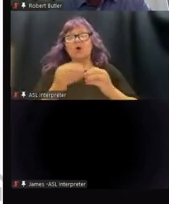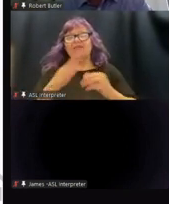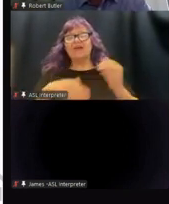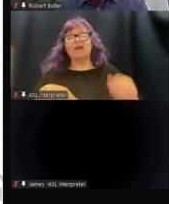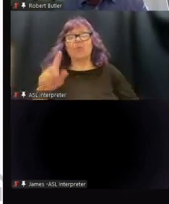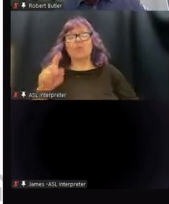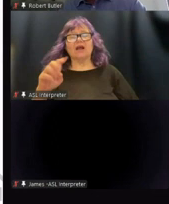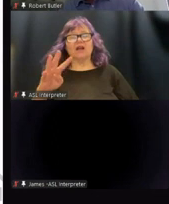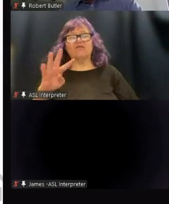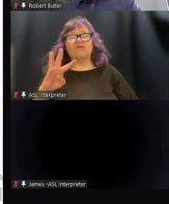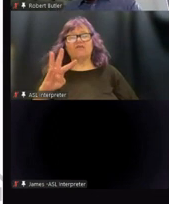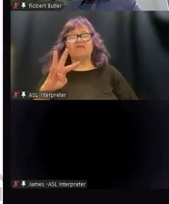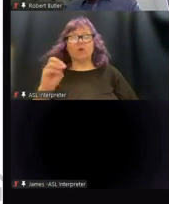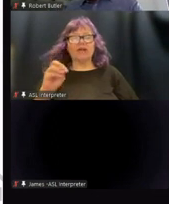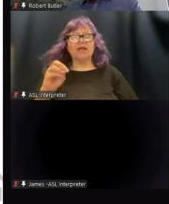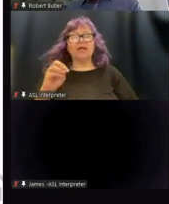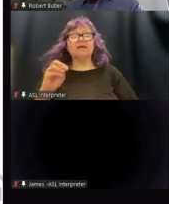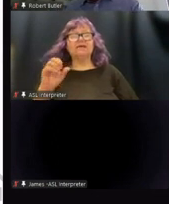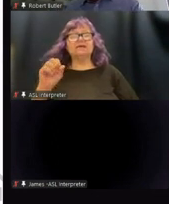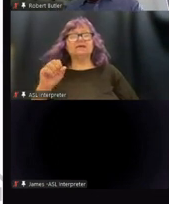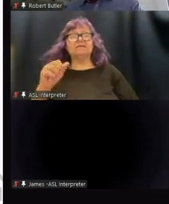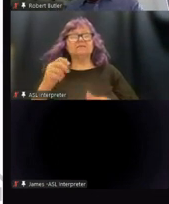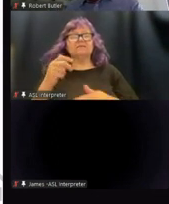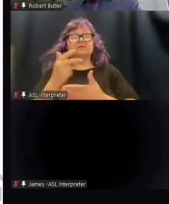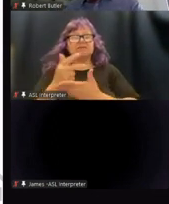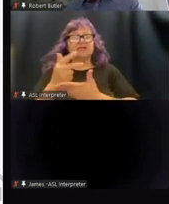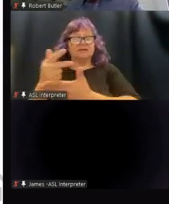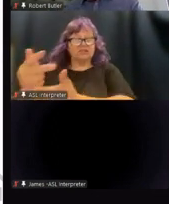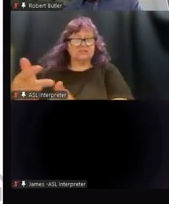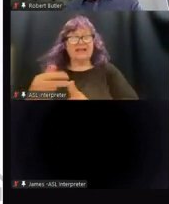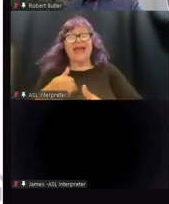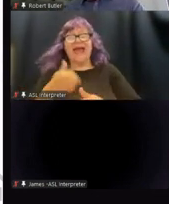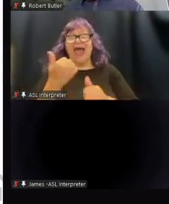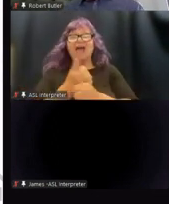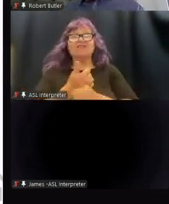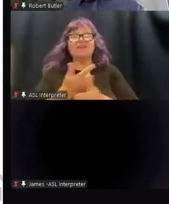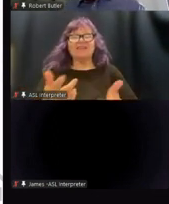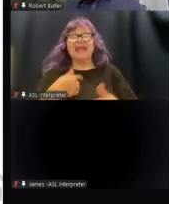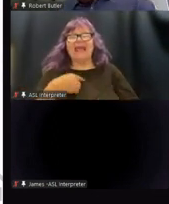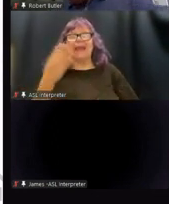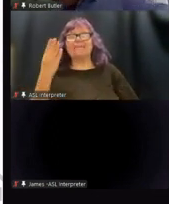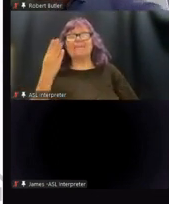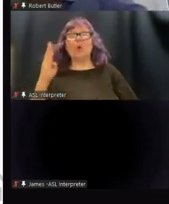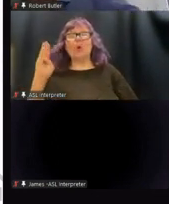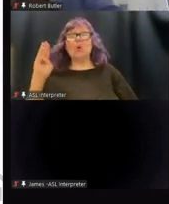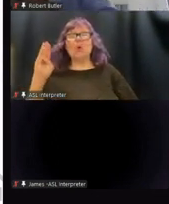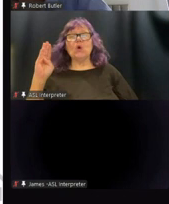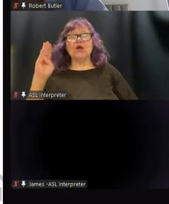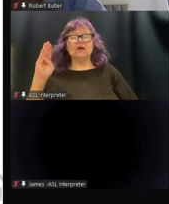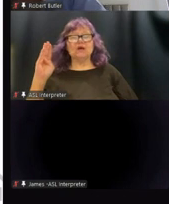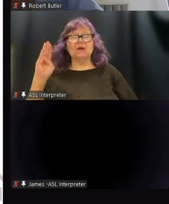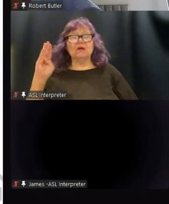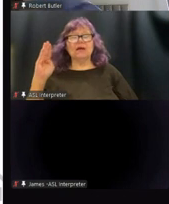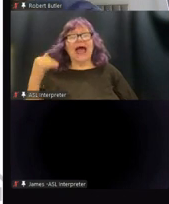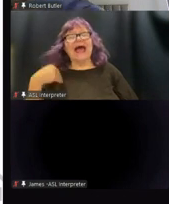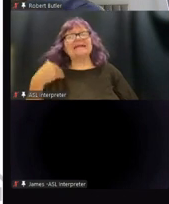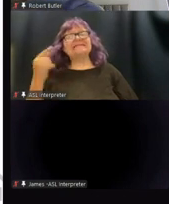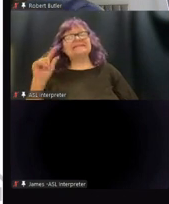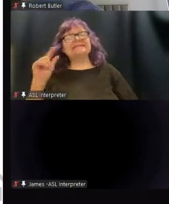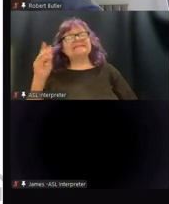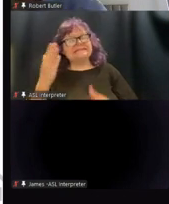rail stations in the system. Everything in a shade of blue here has some degree